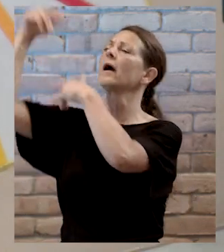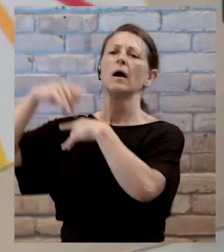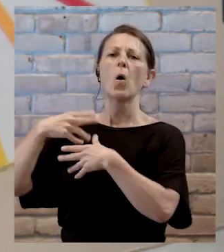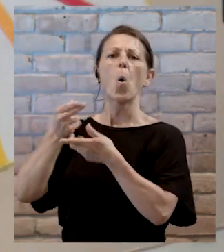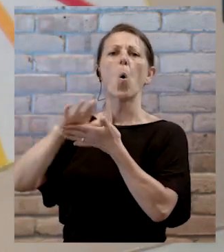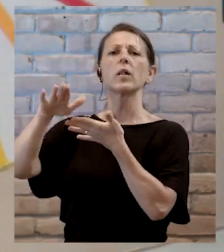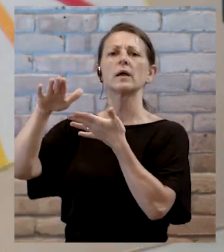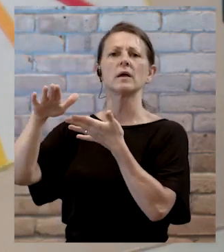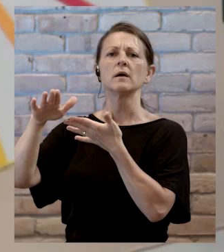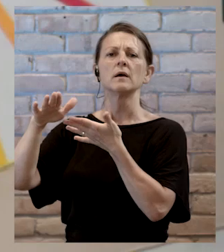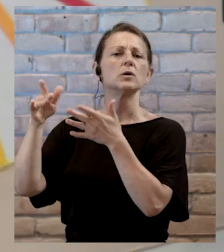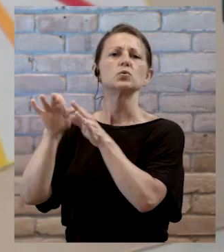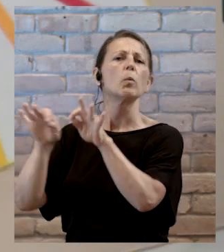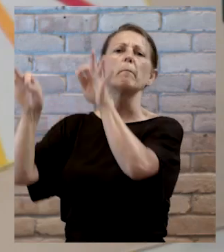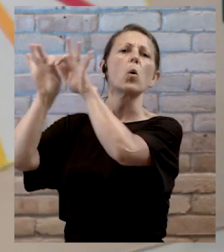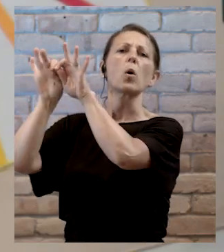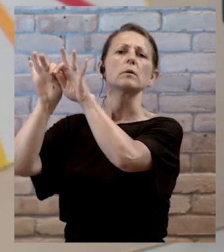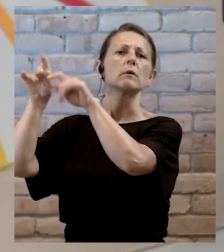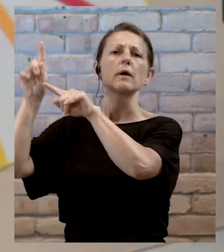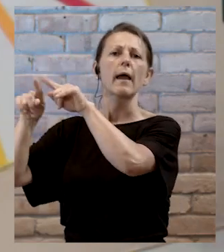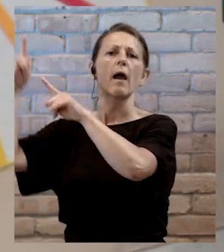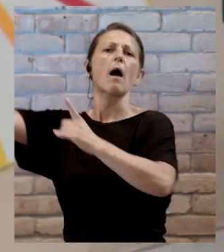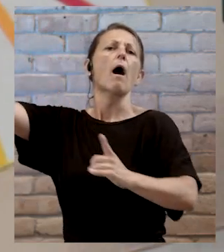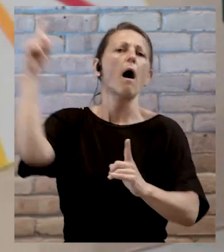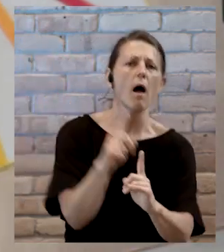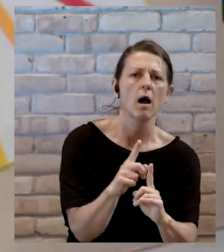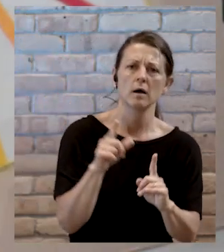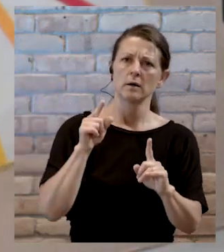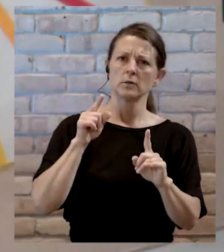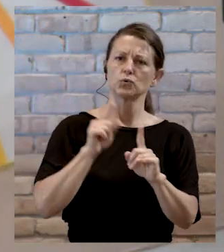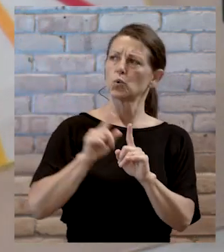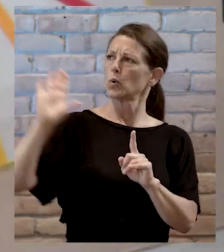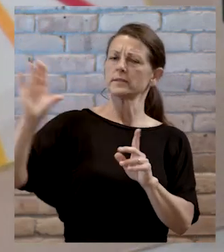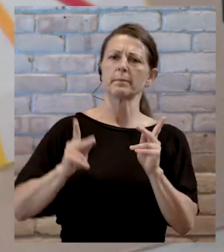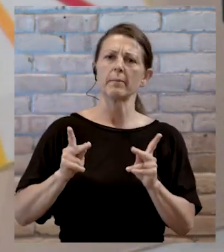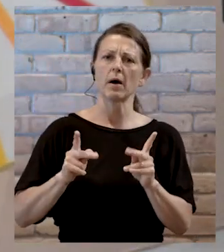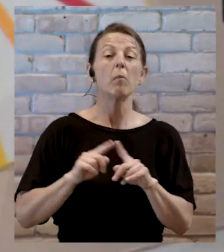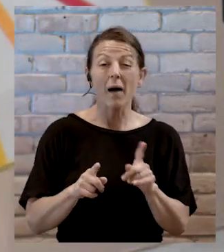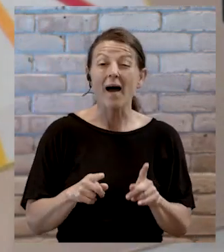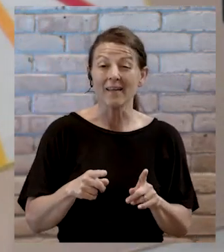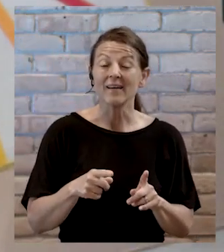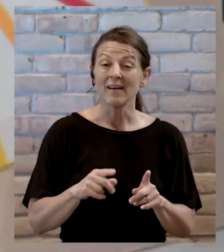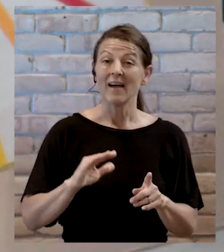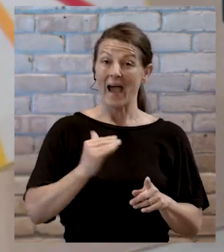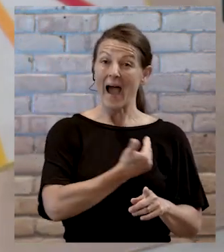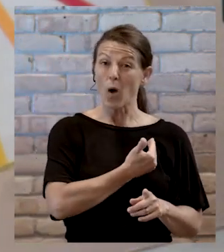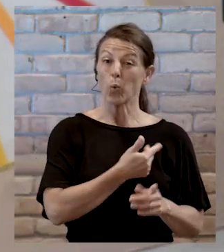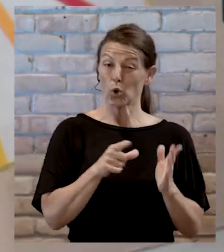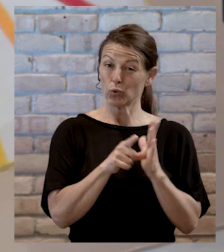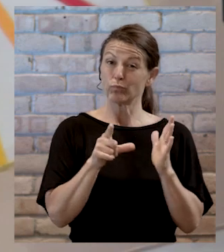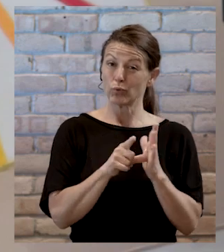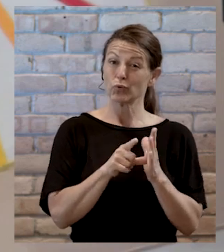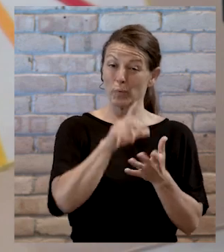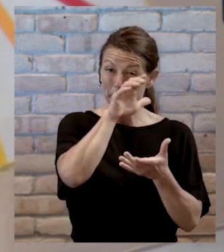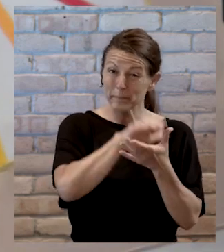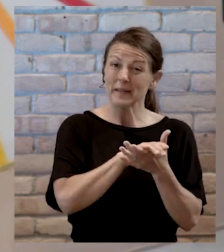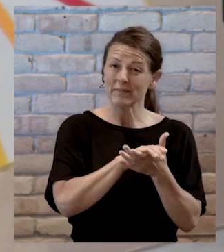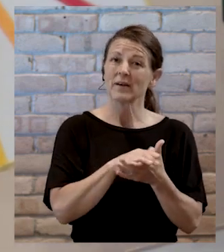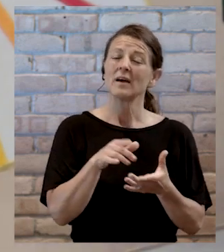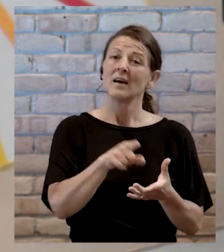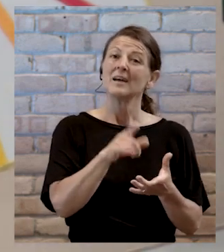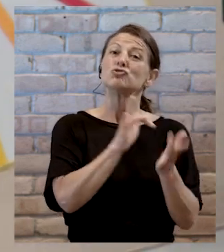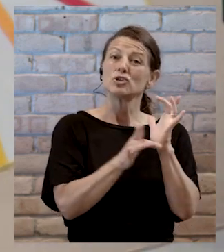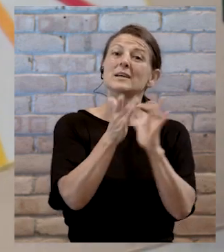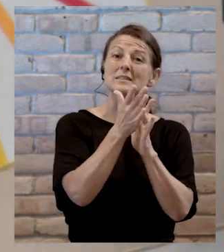his people, but not in our faith. Because Jesus takes on flesh and he makes his dwelling among us.